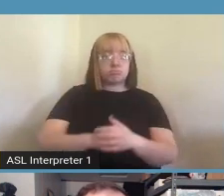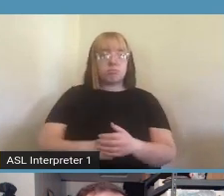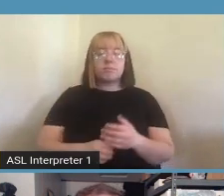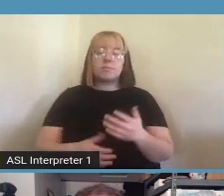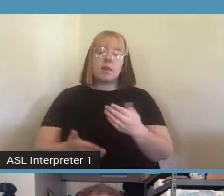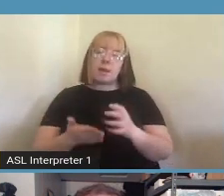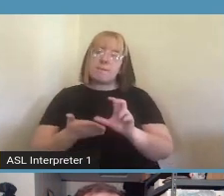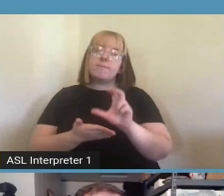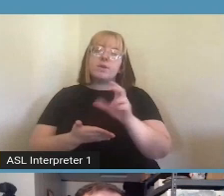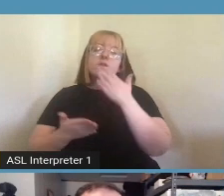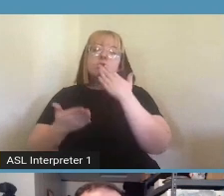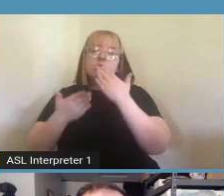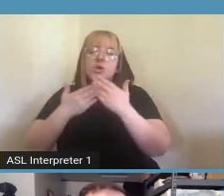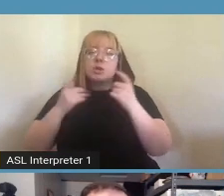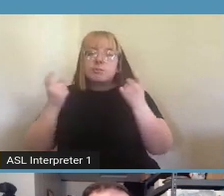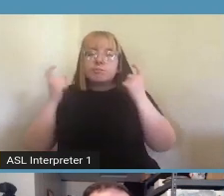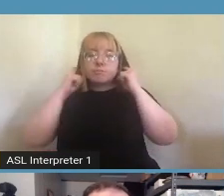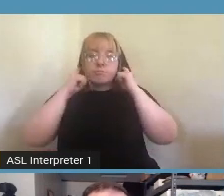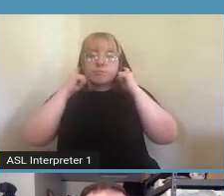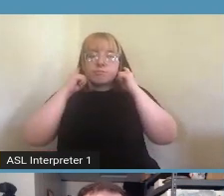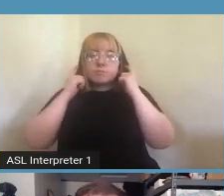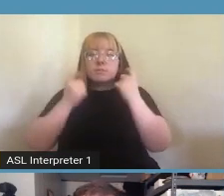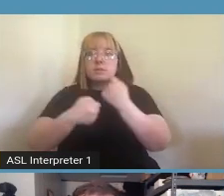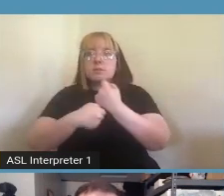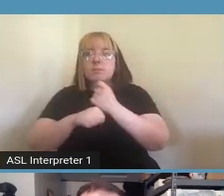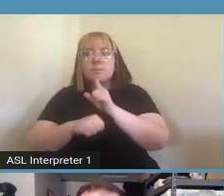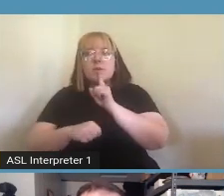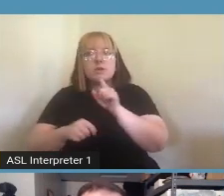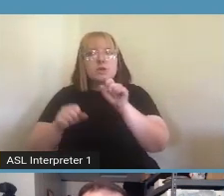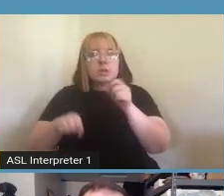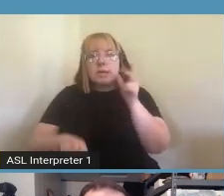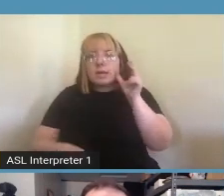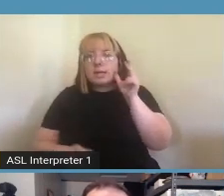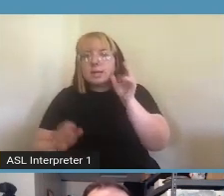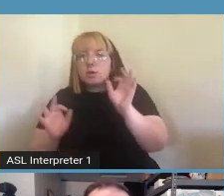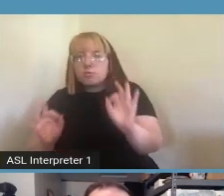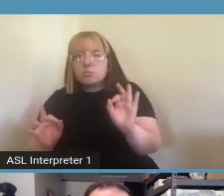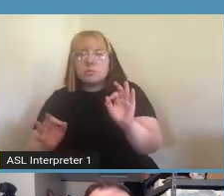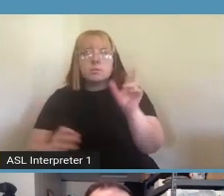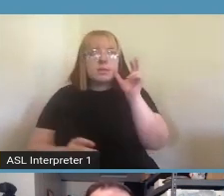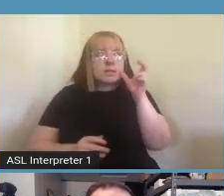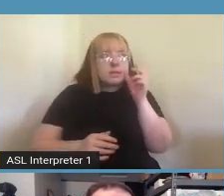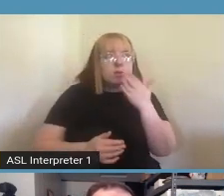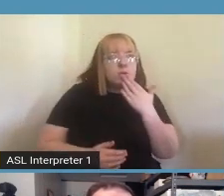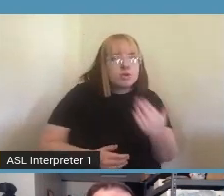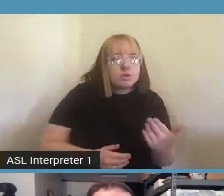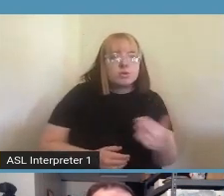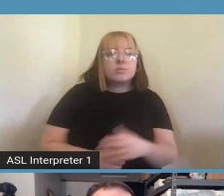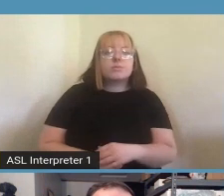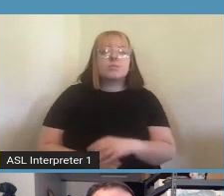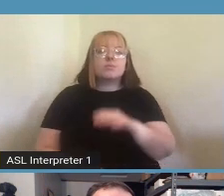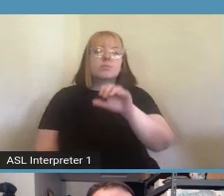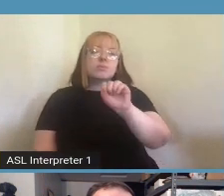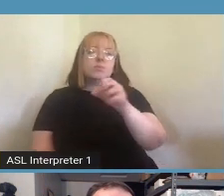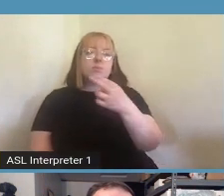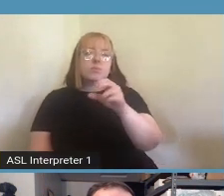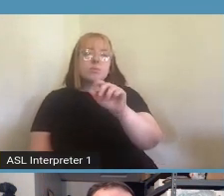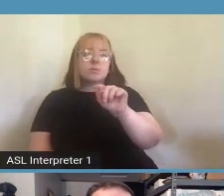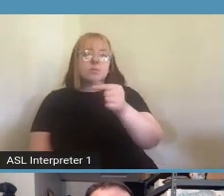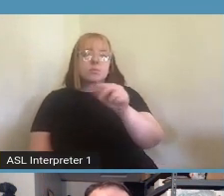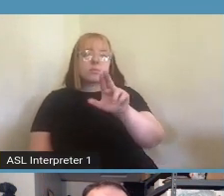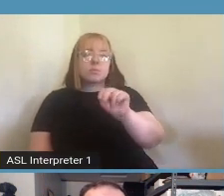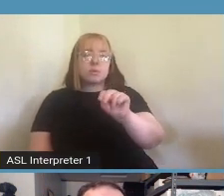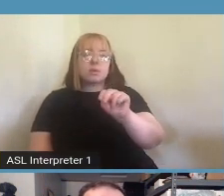headphones so you can listen in and make sure what's being recorded sounds as good as you want it to. Shotgun microphones are another